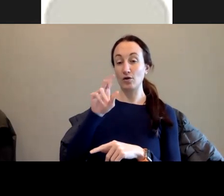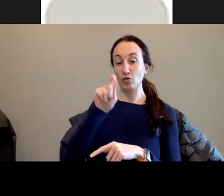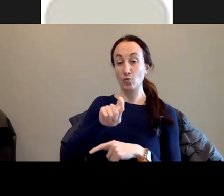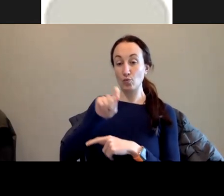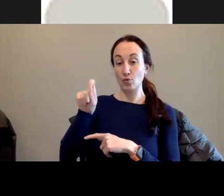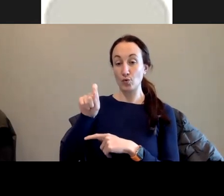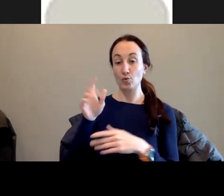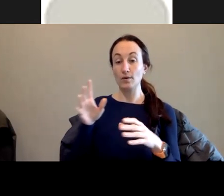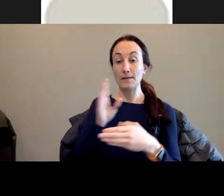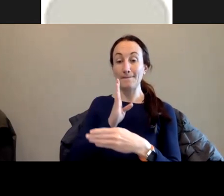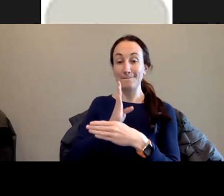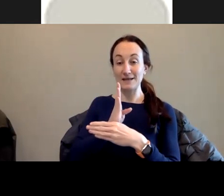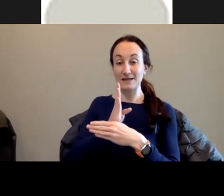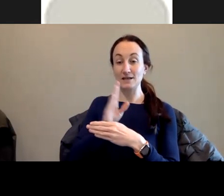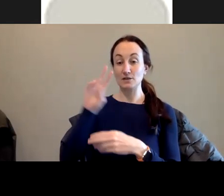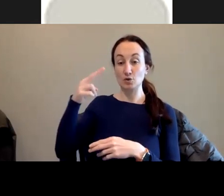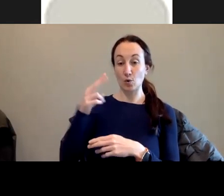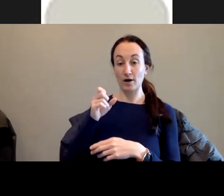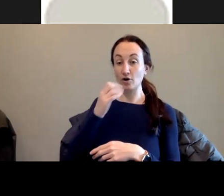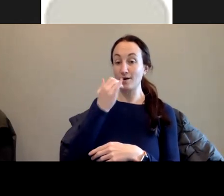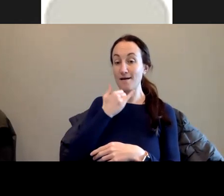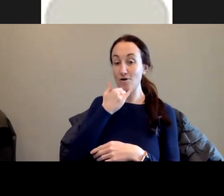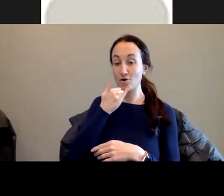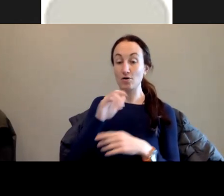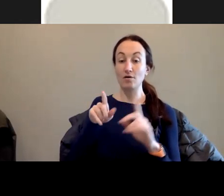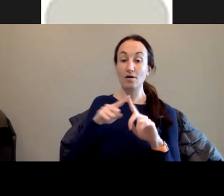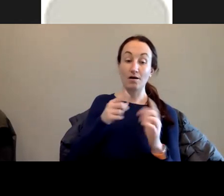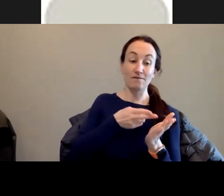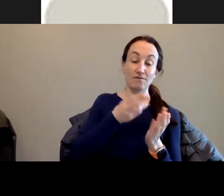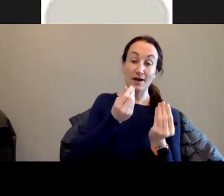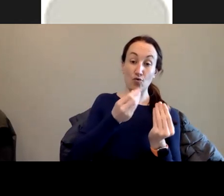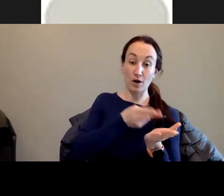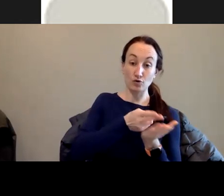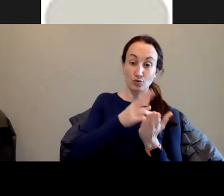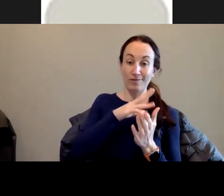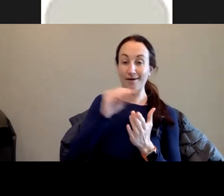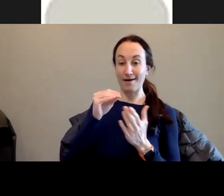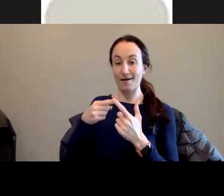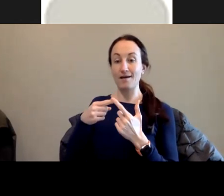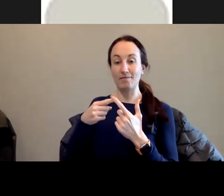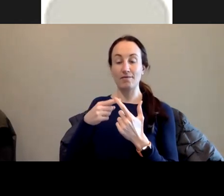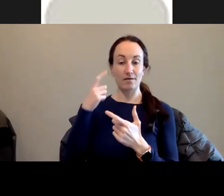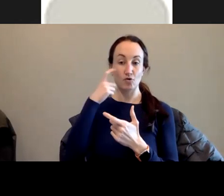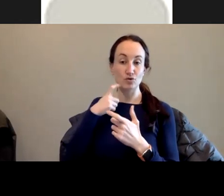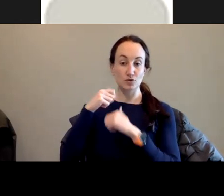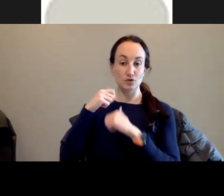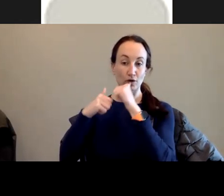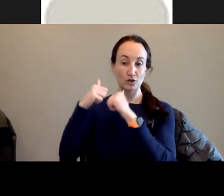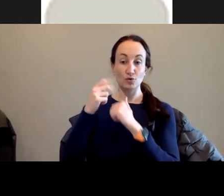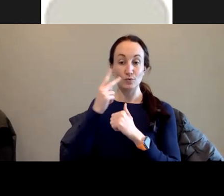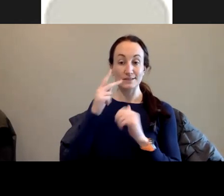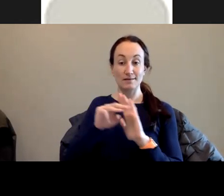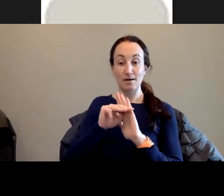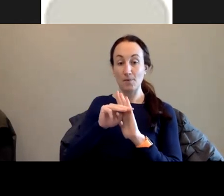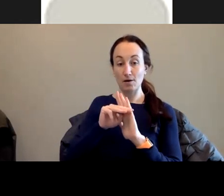of between the ground truth and the predicted structure, and you see that our model